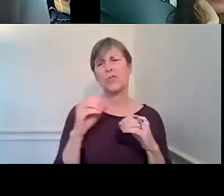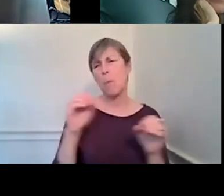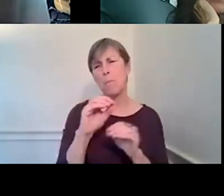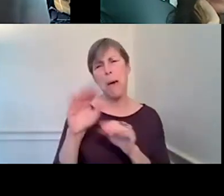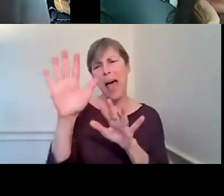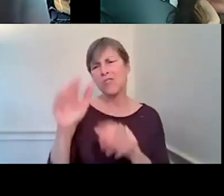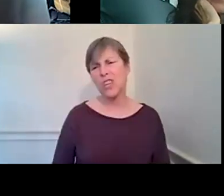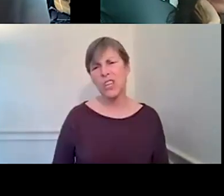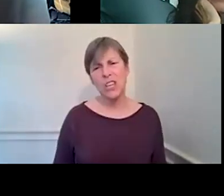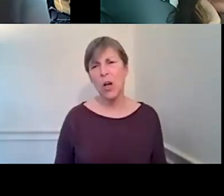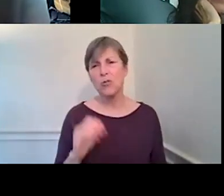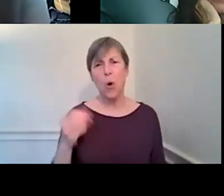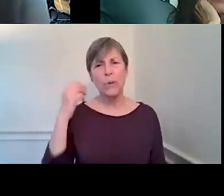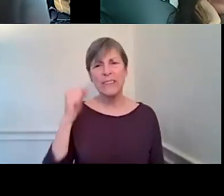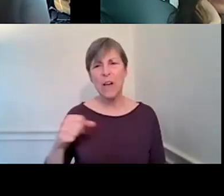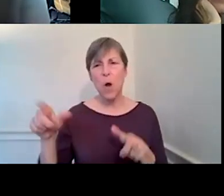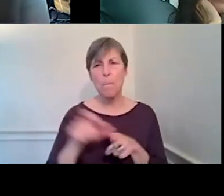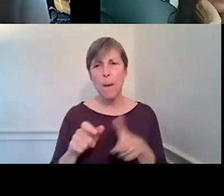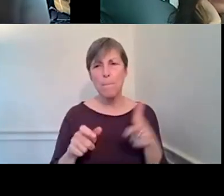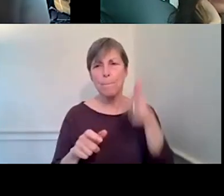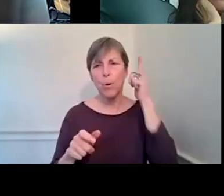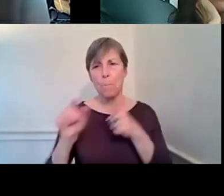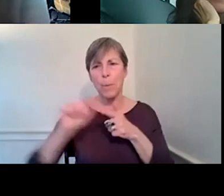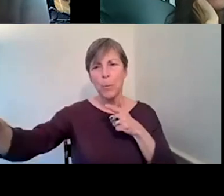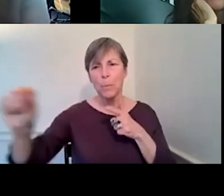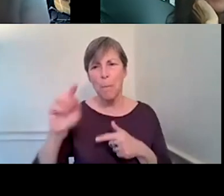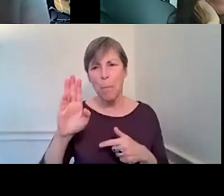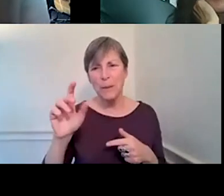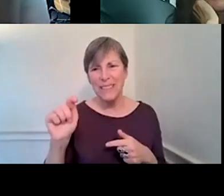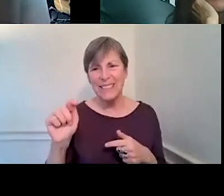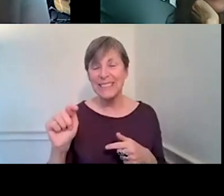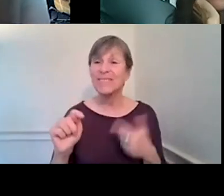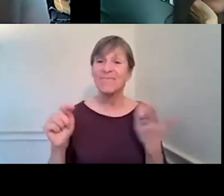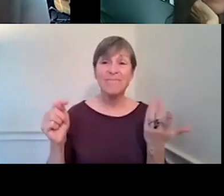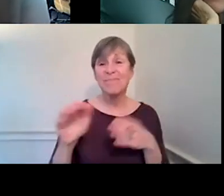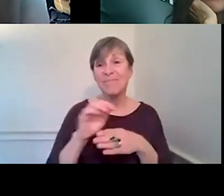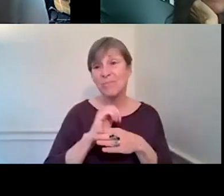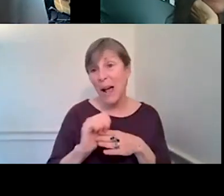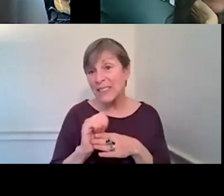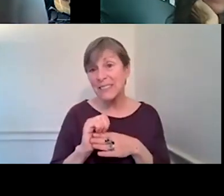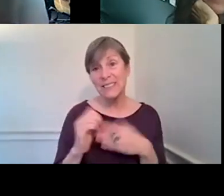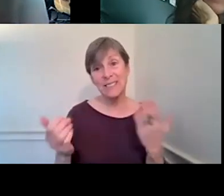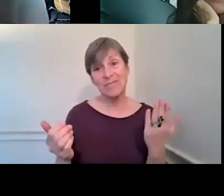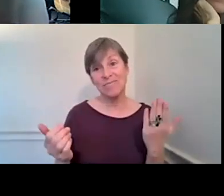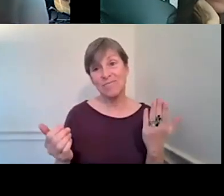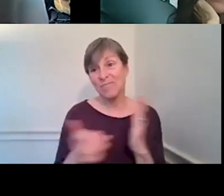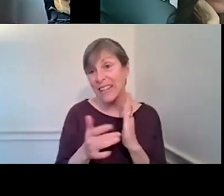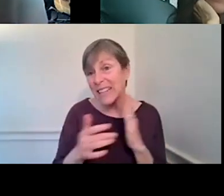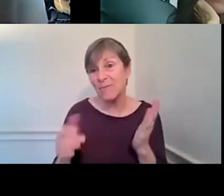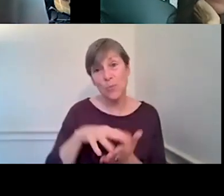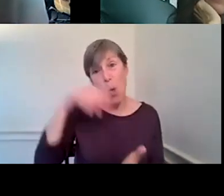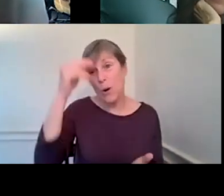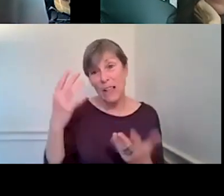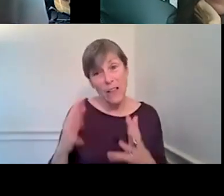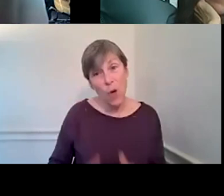techniques, practice, and there you go. Thank you. Thank you. So we are, I think